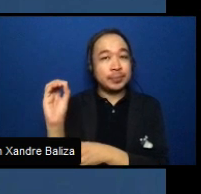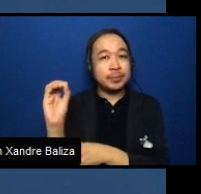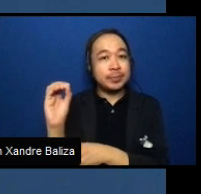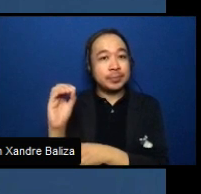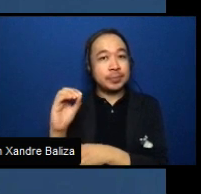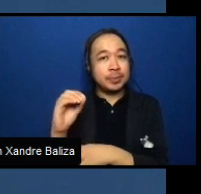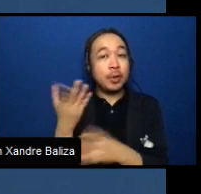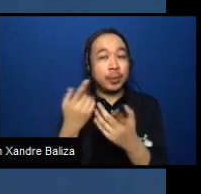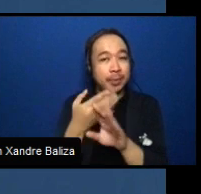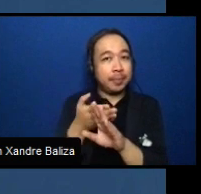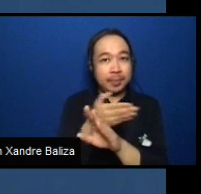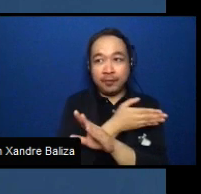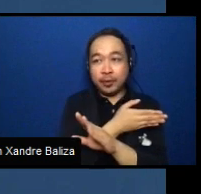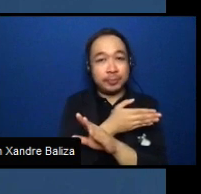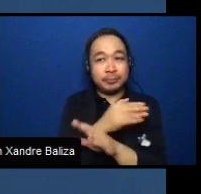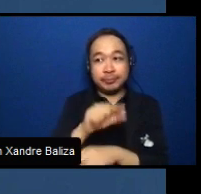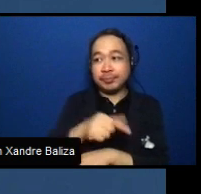giving the floor to those